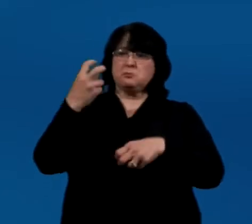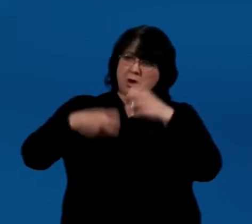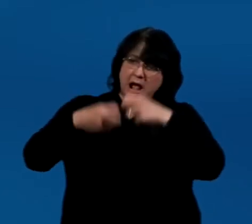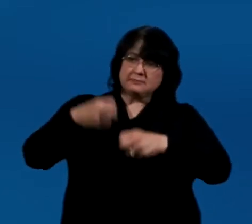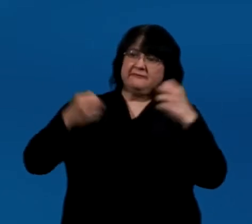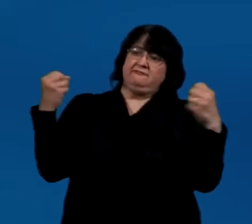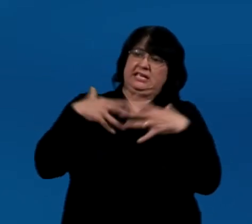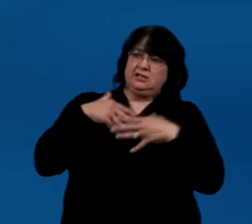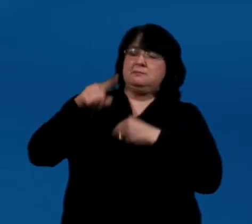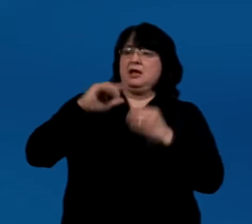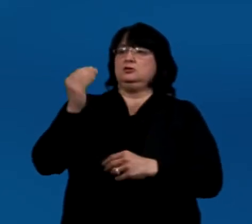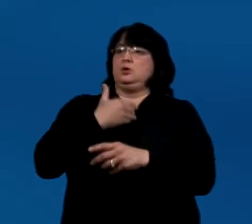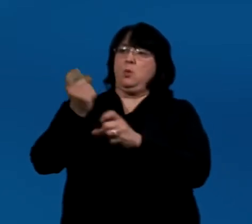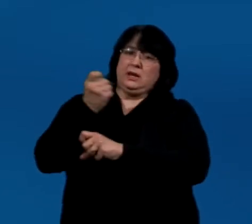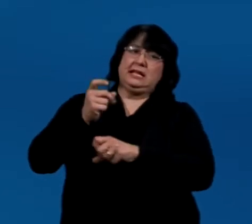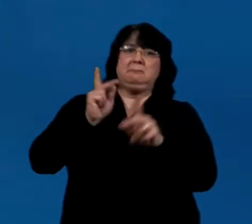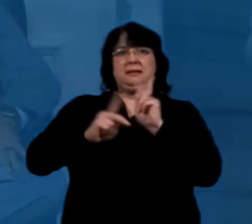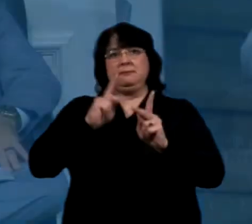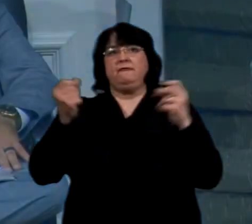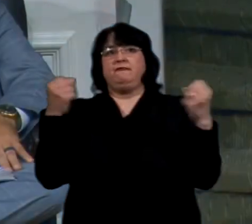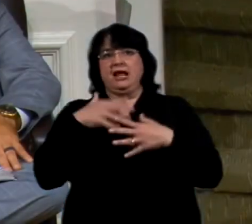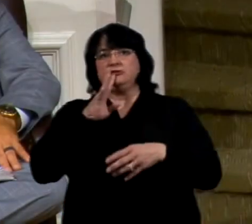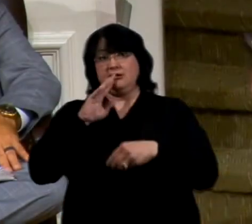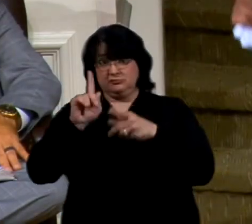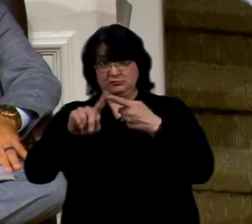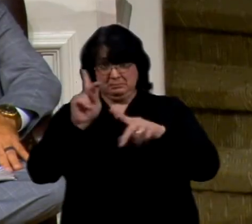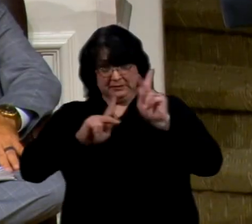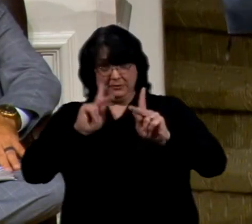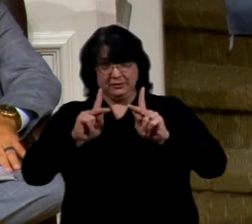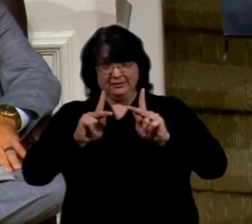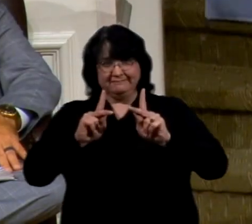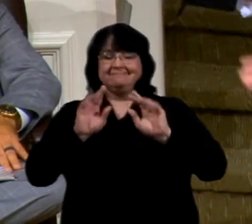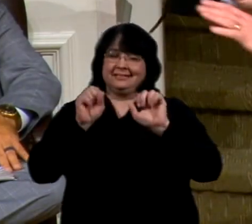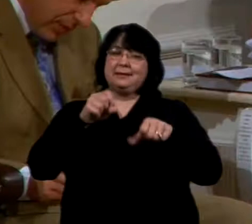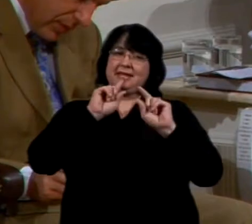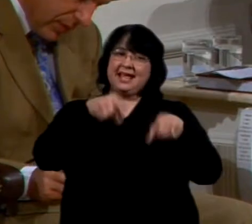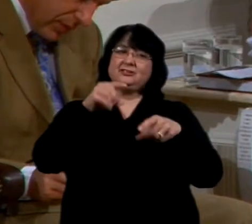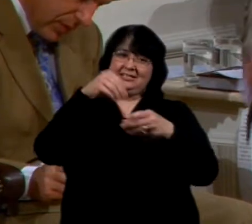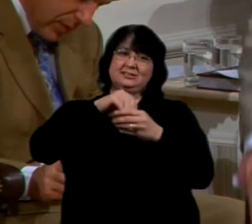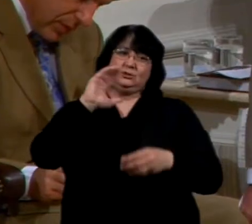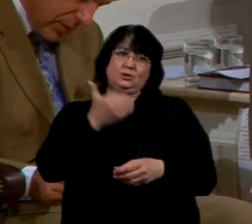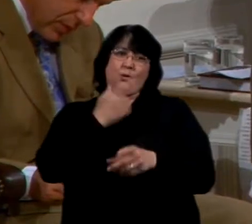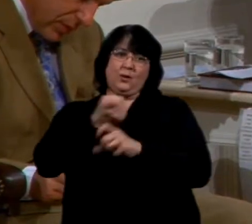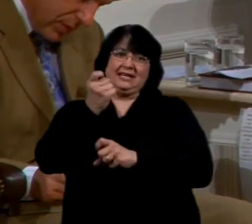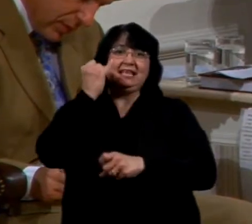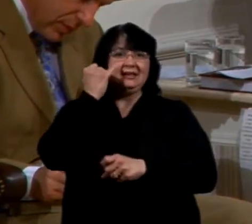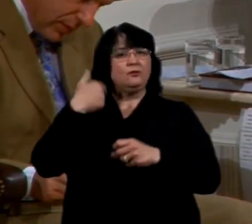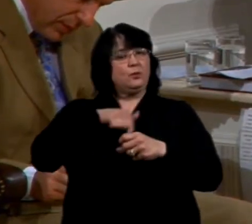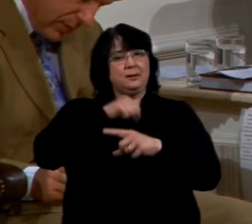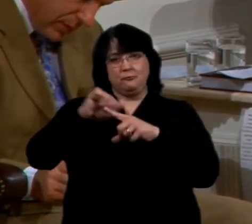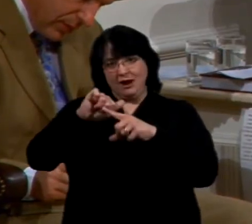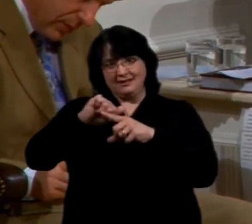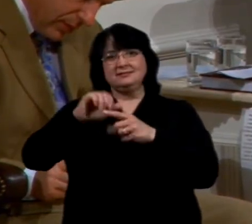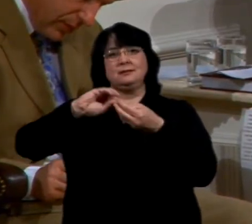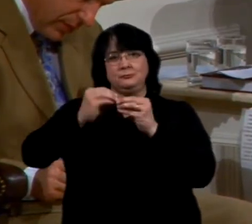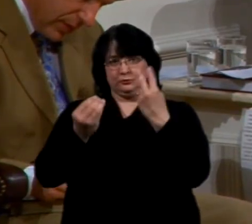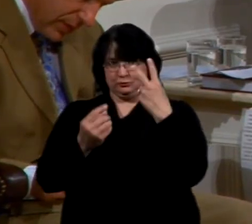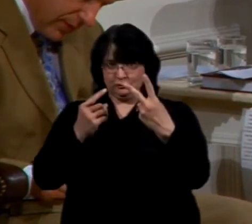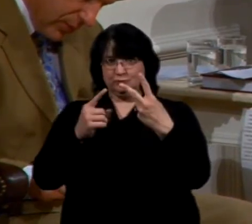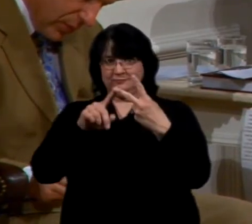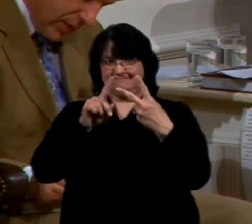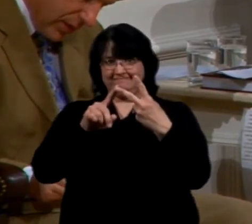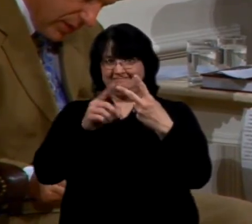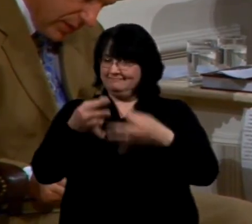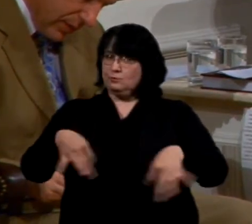soul winning and people afraid to talk to someone could be answered in soul winning if we just practice key number 2.